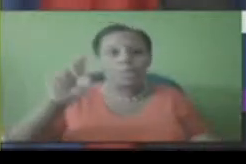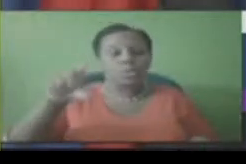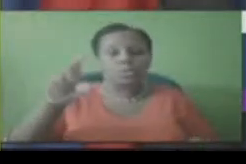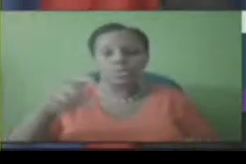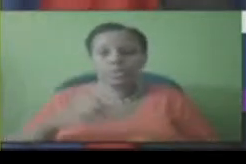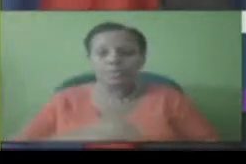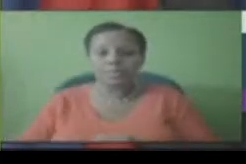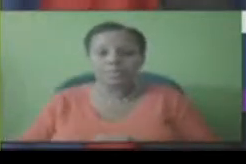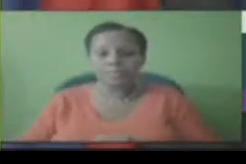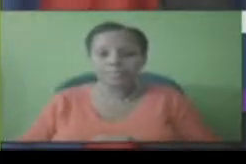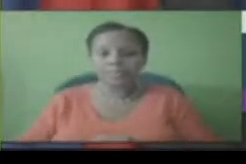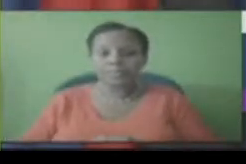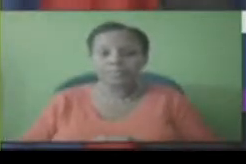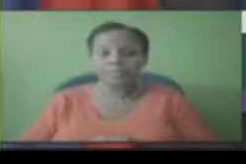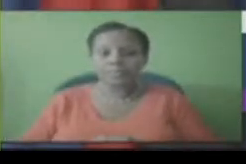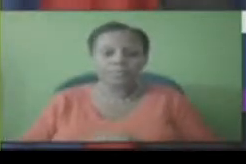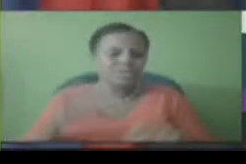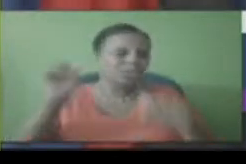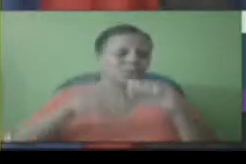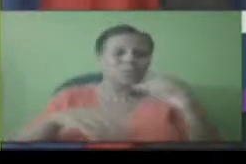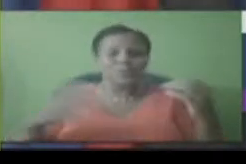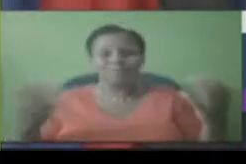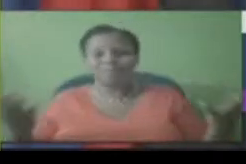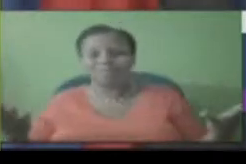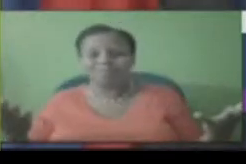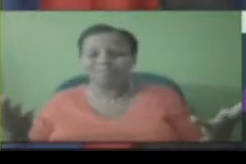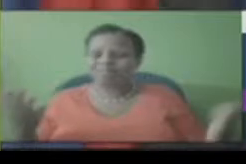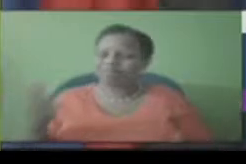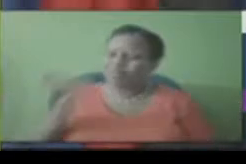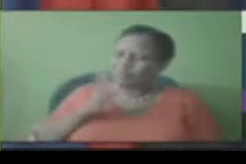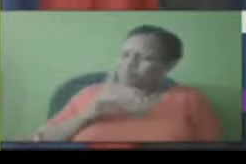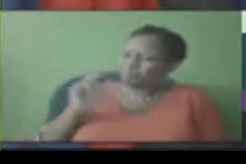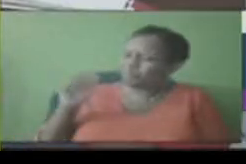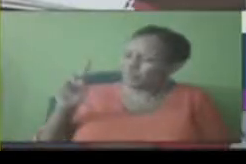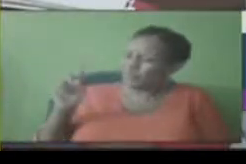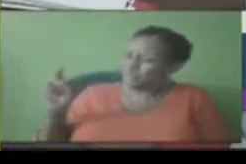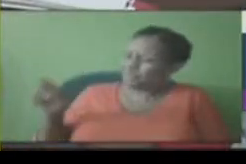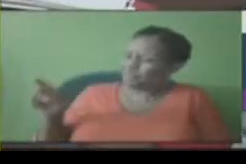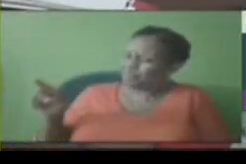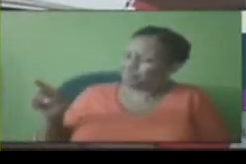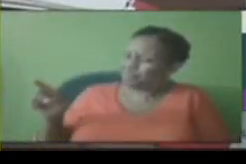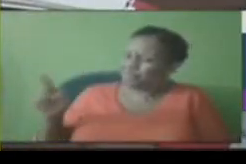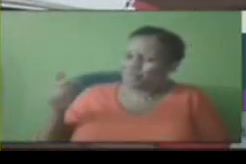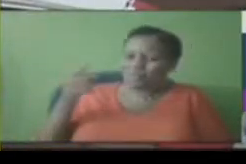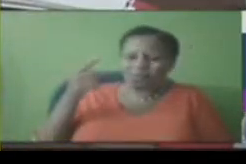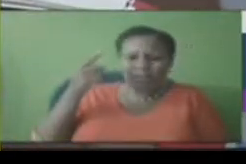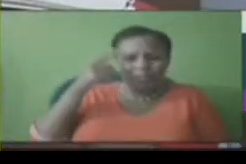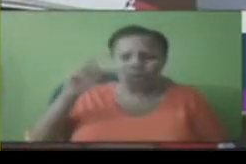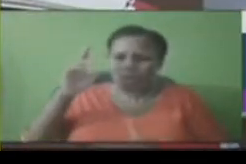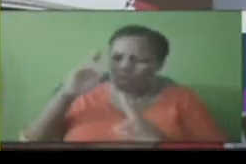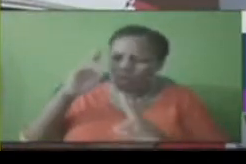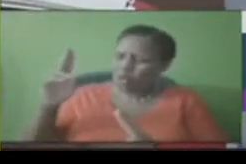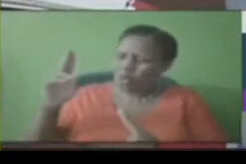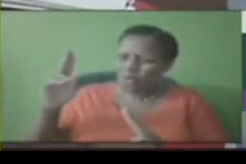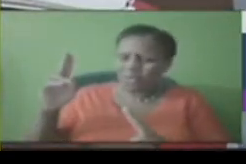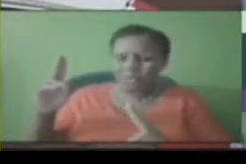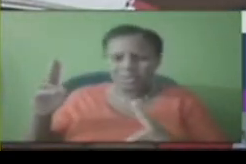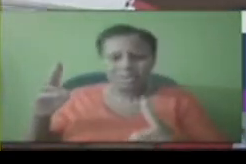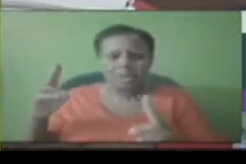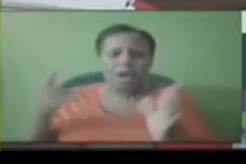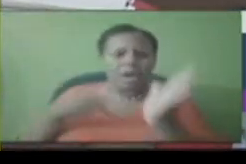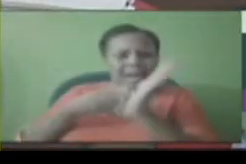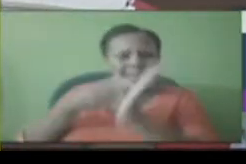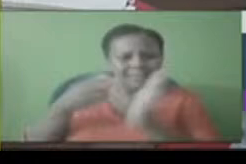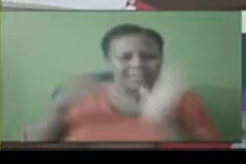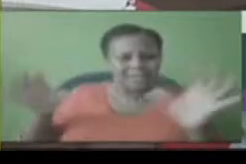and just sticking in that same vein, in the interest of transparency, is the government considering buying through Guyana so